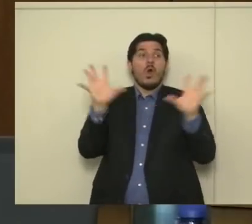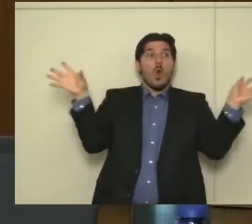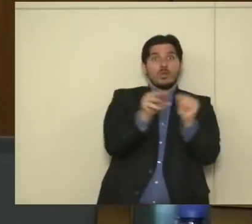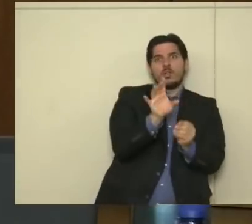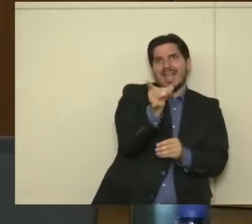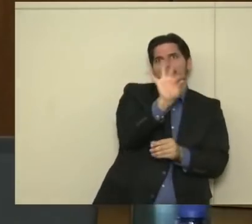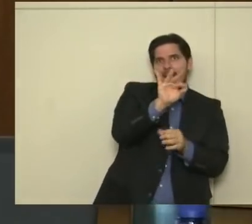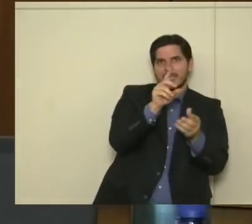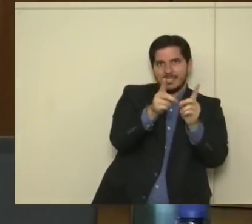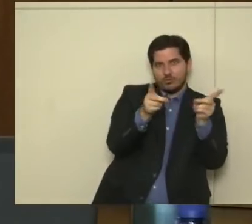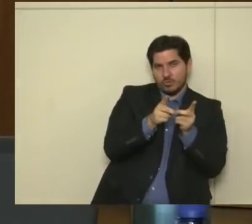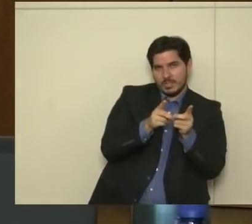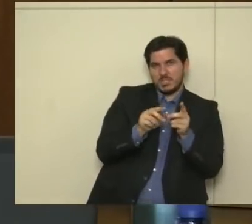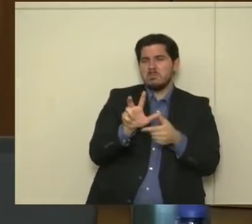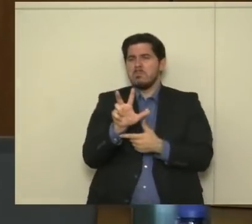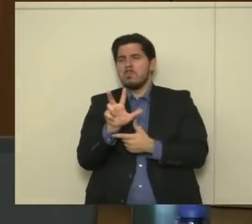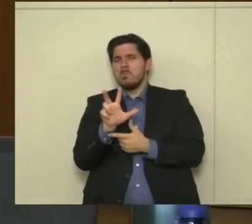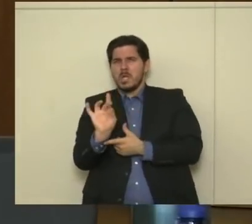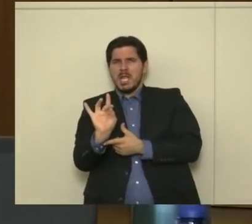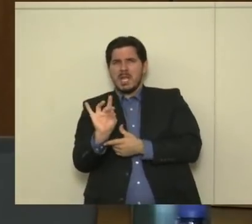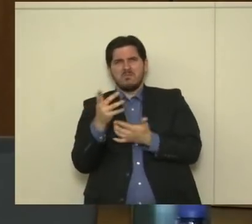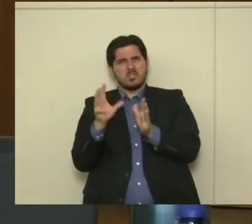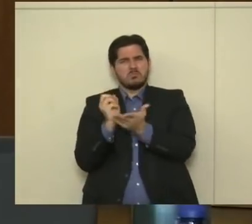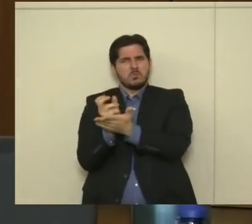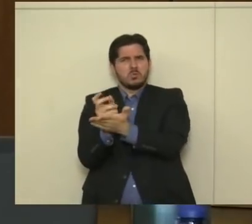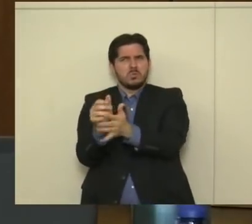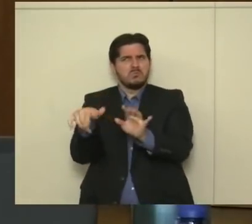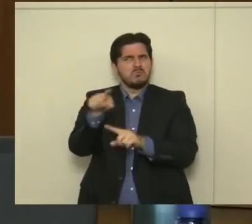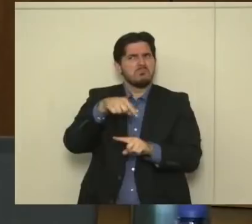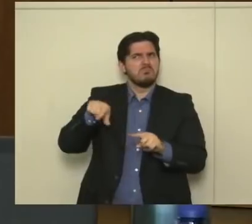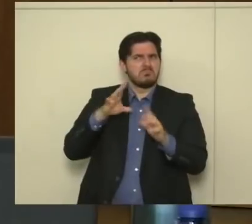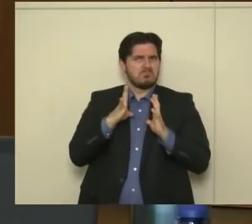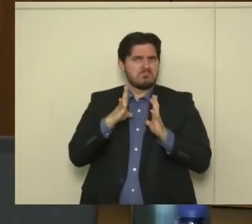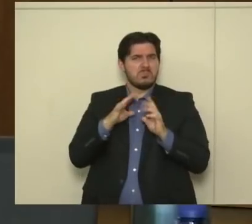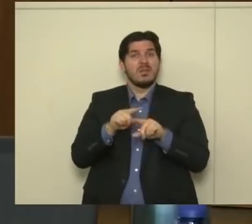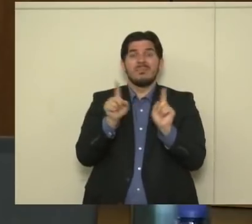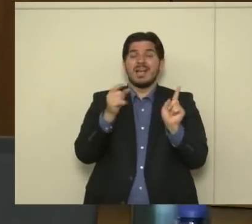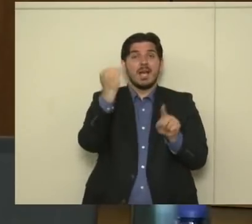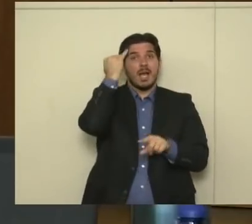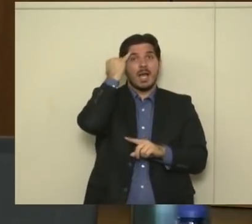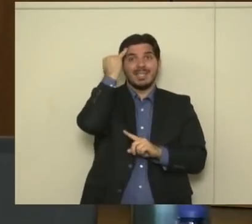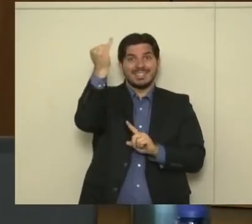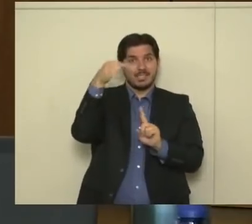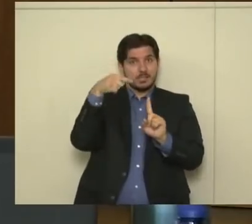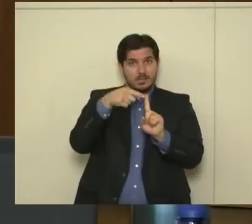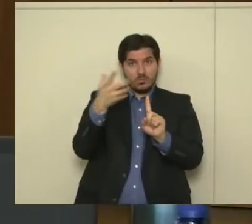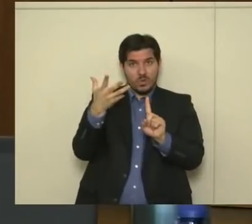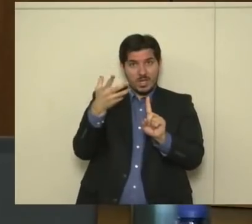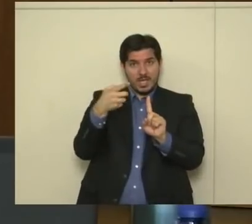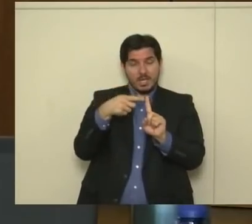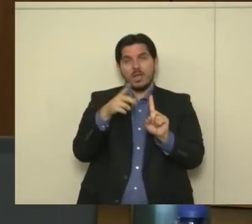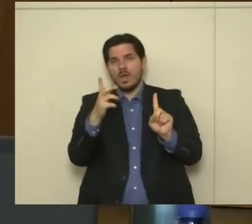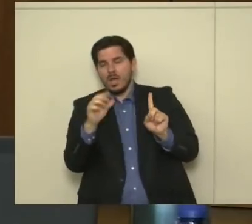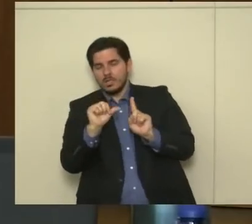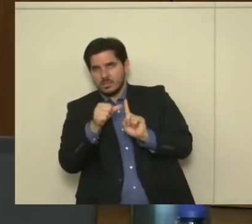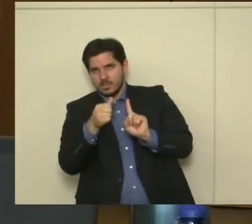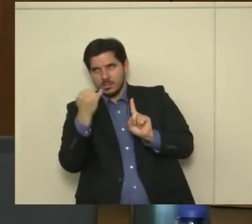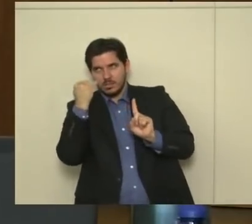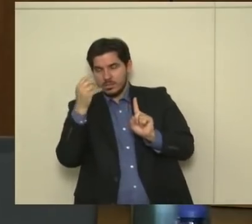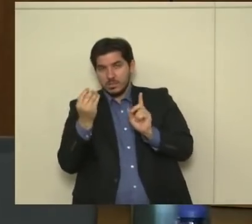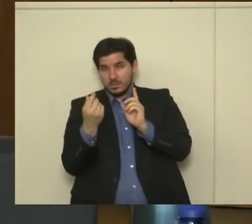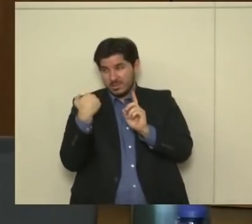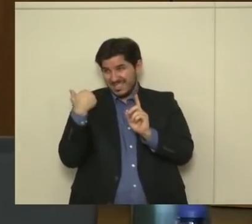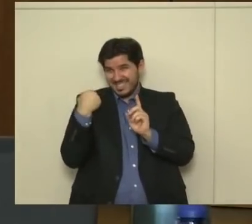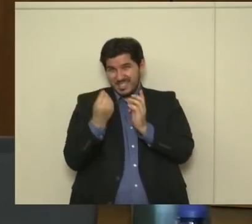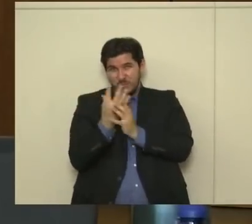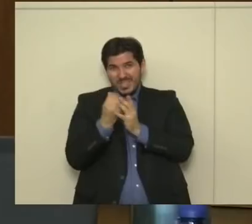and have just a few more areas to work on. But the general idea is, especially coming off of the spring where we had to do